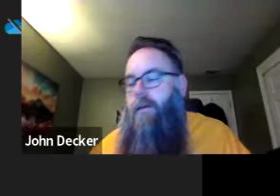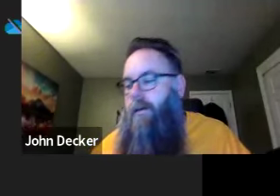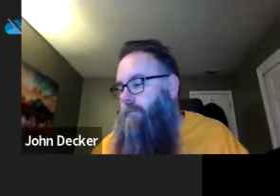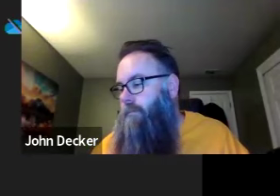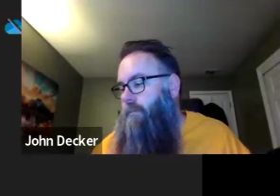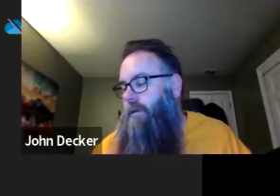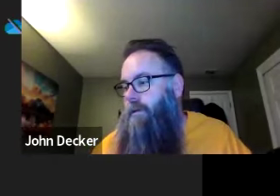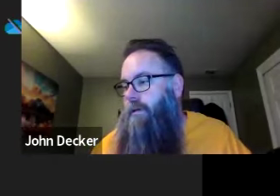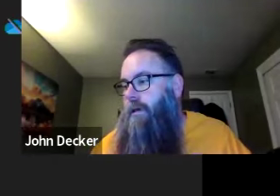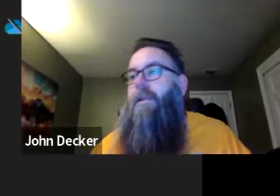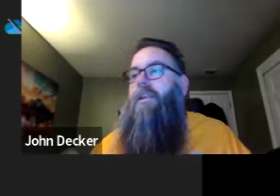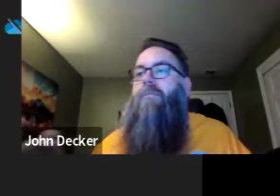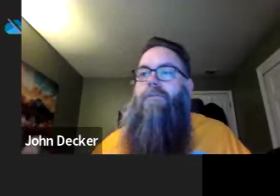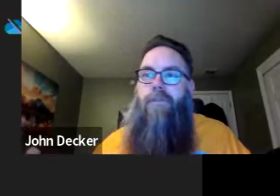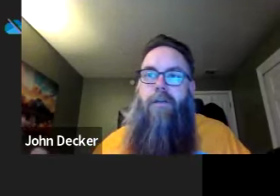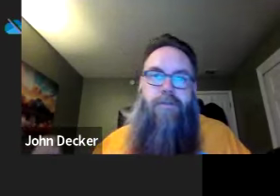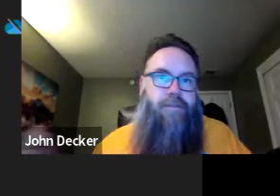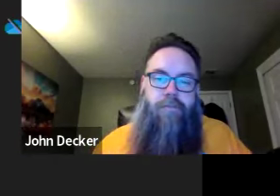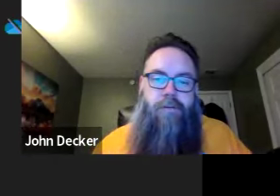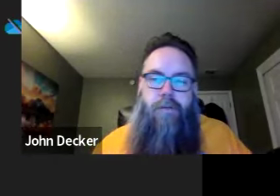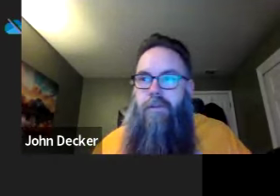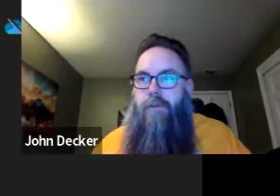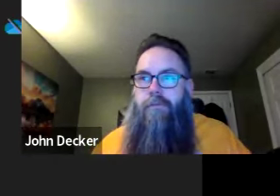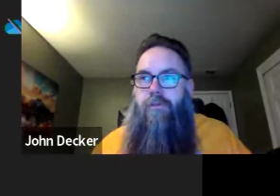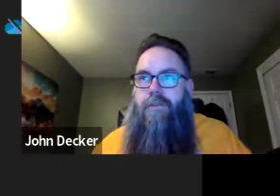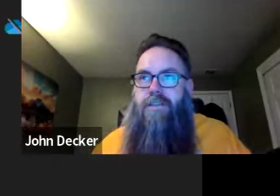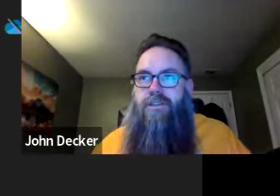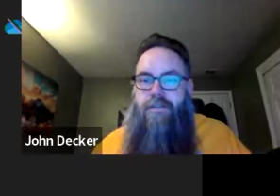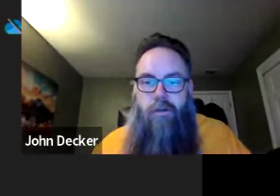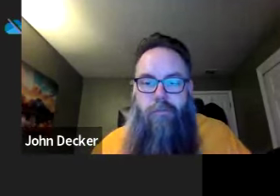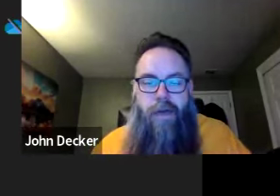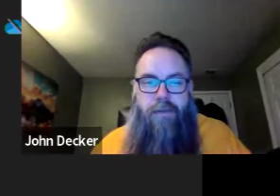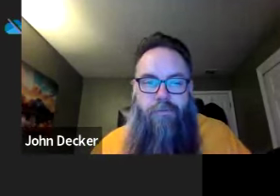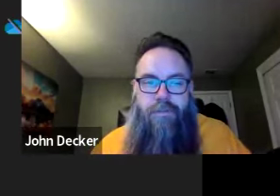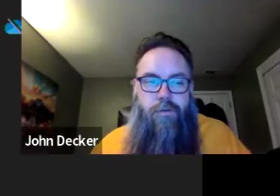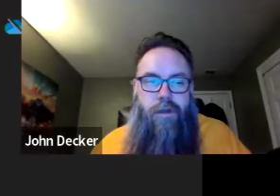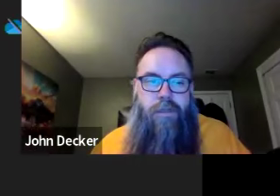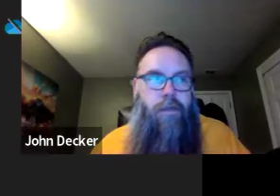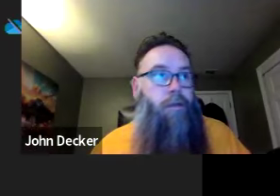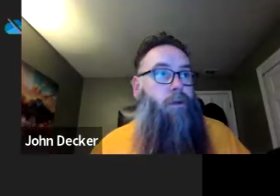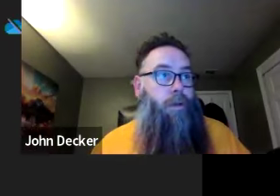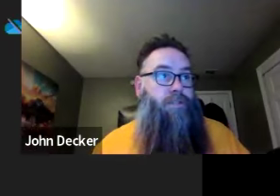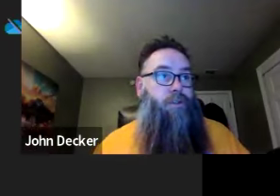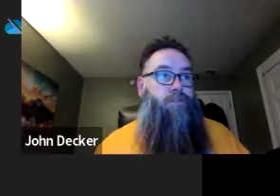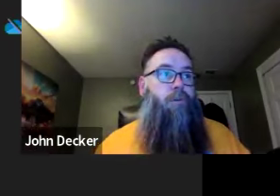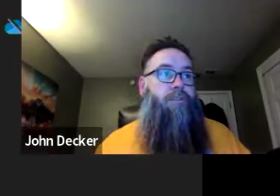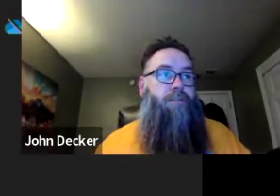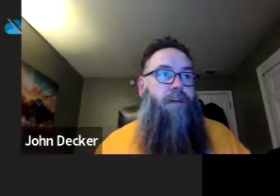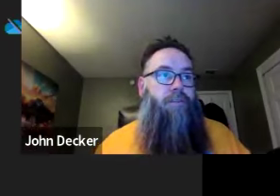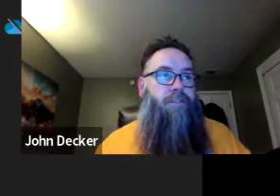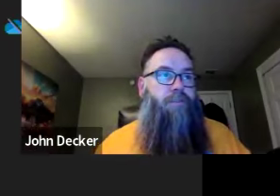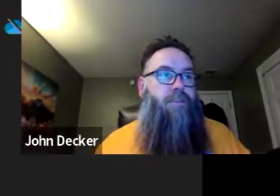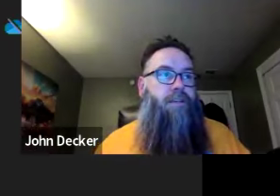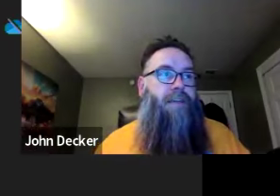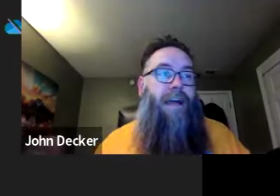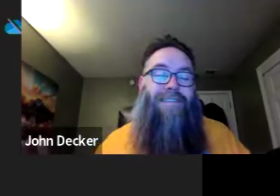in a number of different areas, even Department of Rehabilitation, it's all impactful. So I think we could certainly do more of a deep